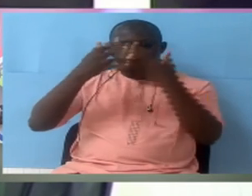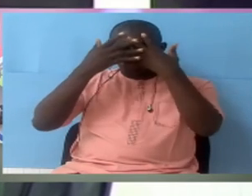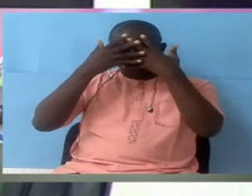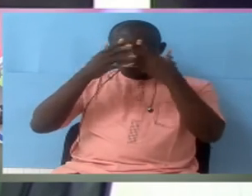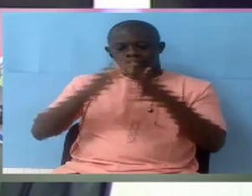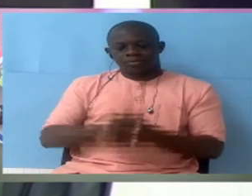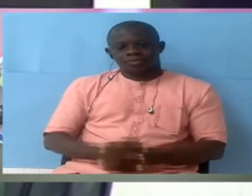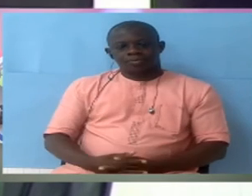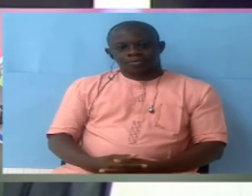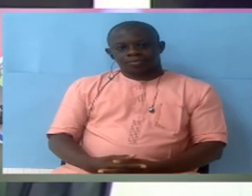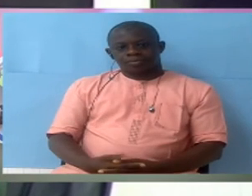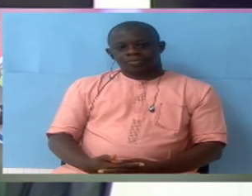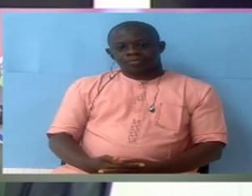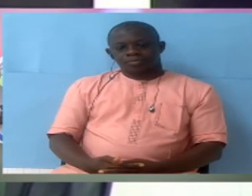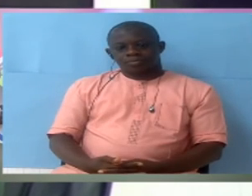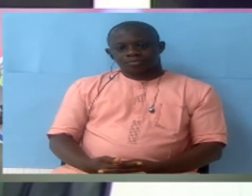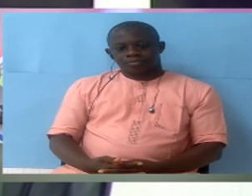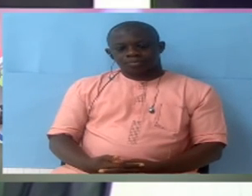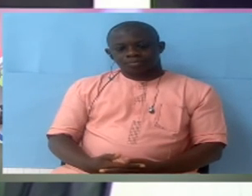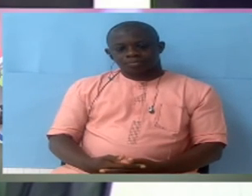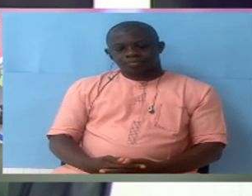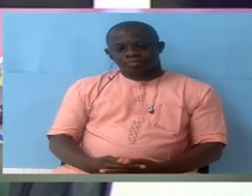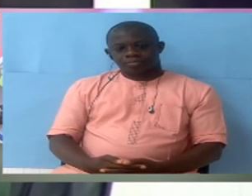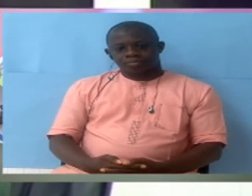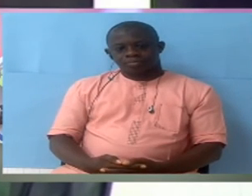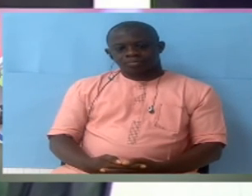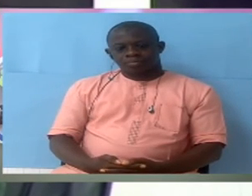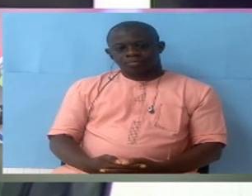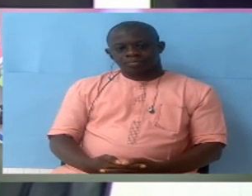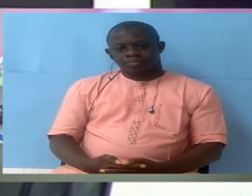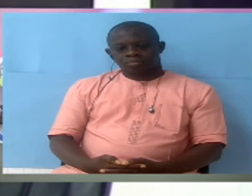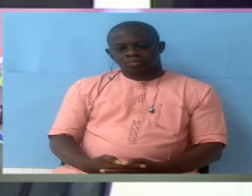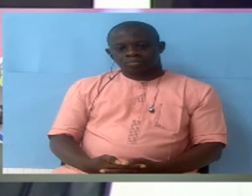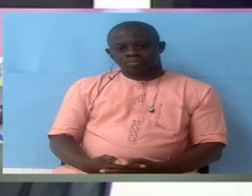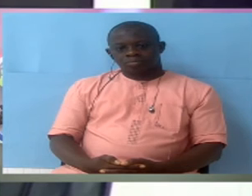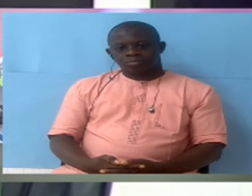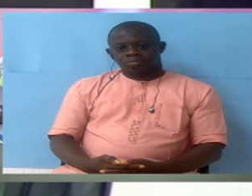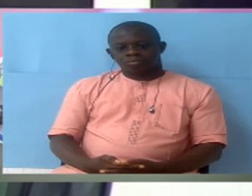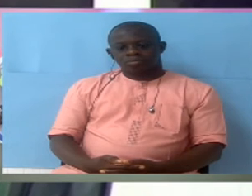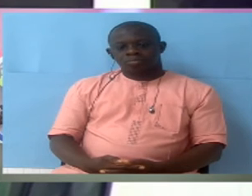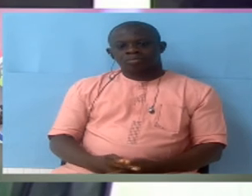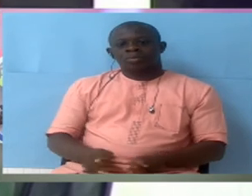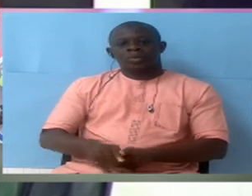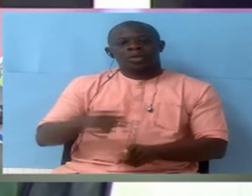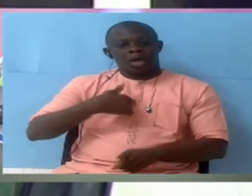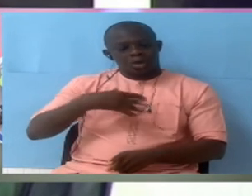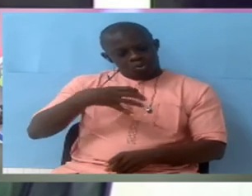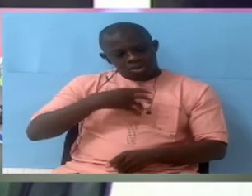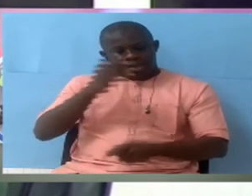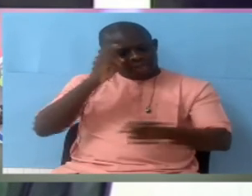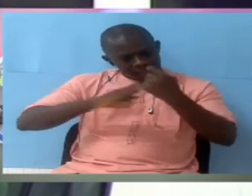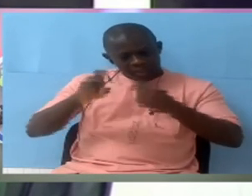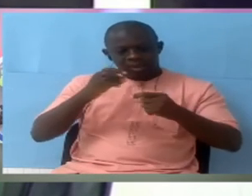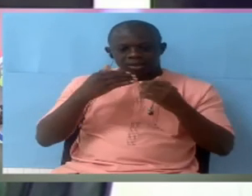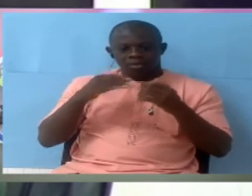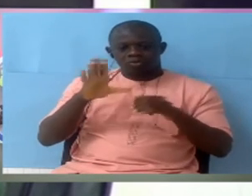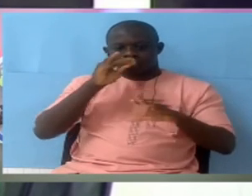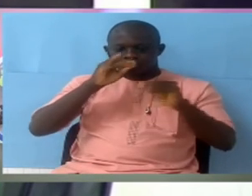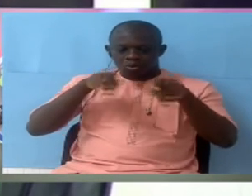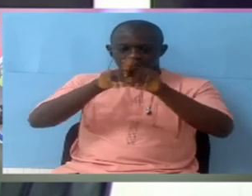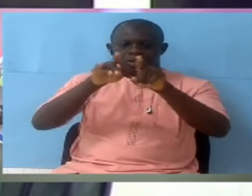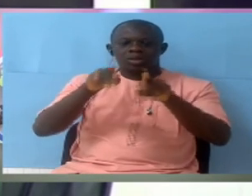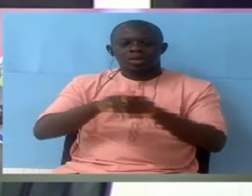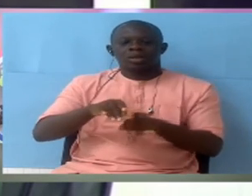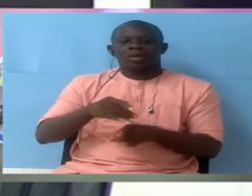kat wala dimbali la pour faj la. I was even reluctant to talk to Jagaay again. Man sa bobu sa tayel nana